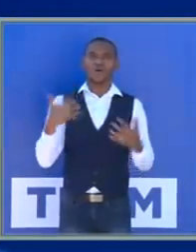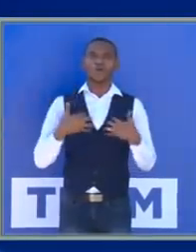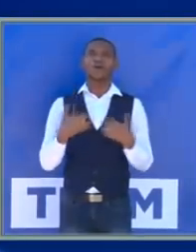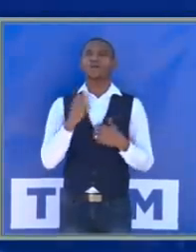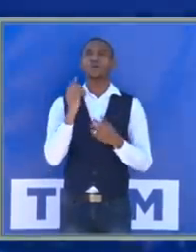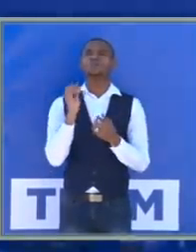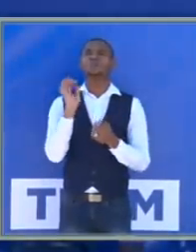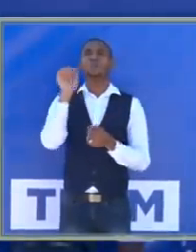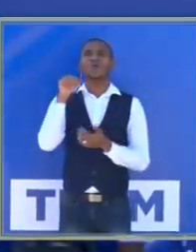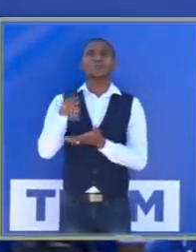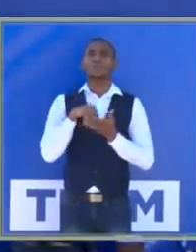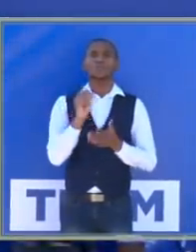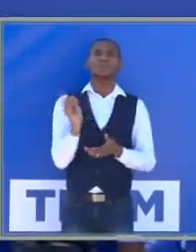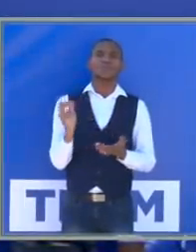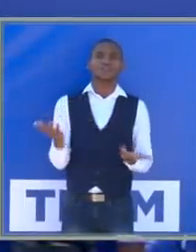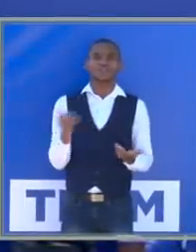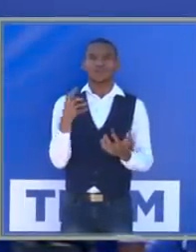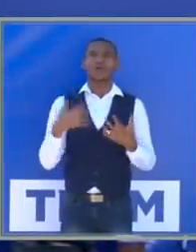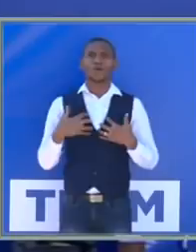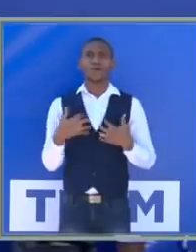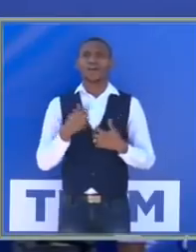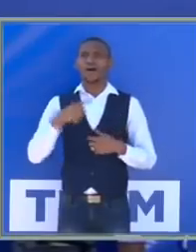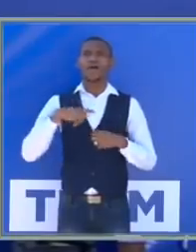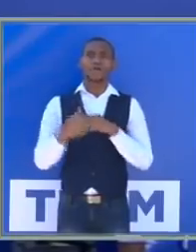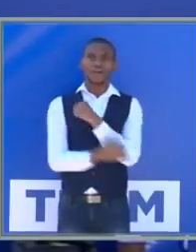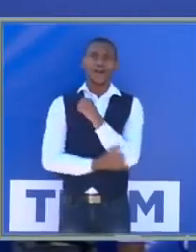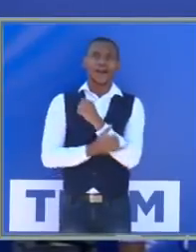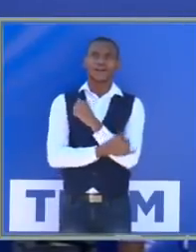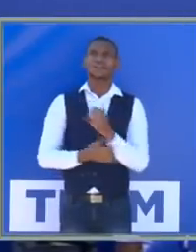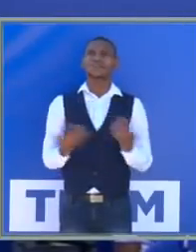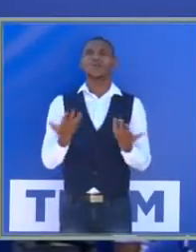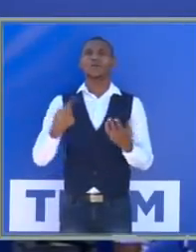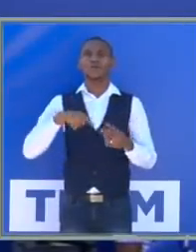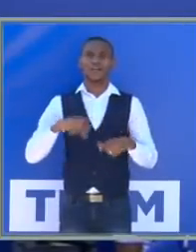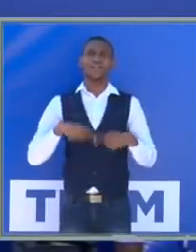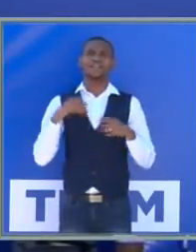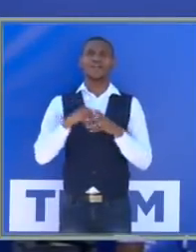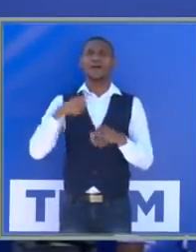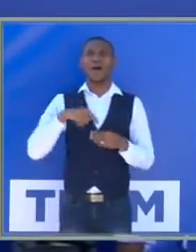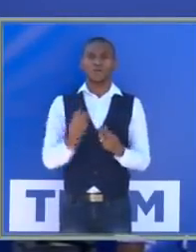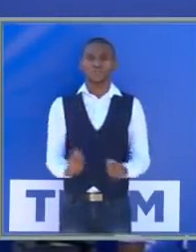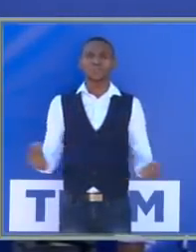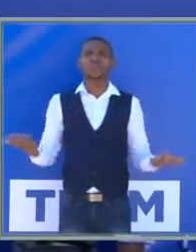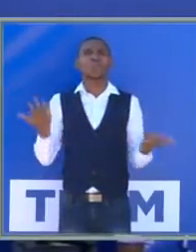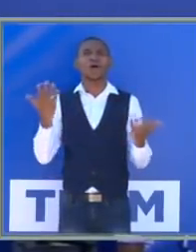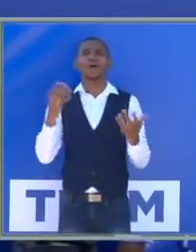tomorrow will bring. You are worried, our country, what we are living in.